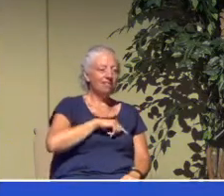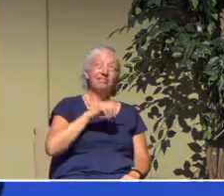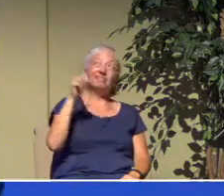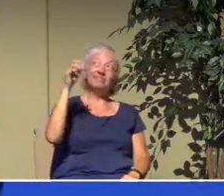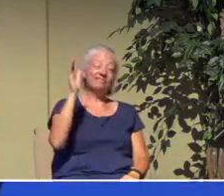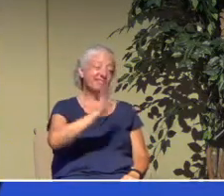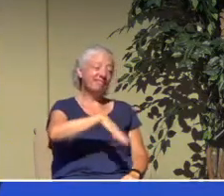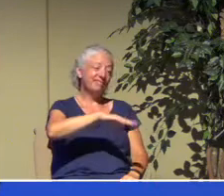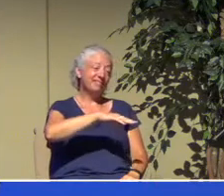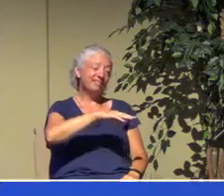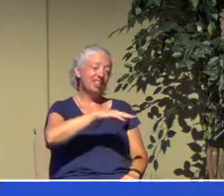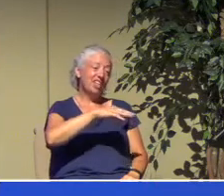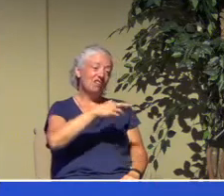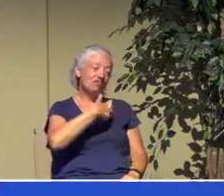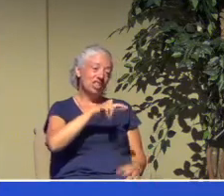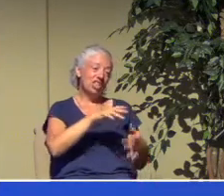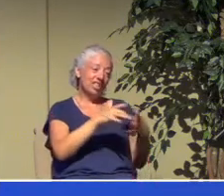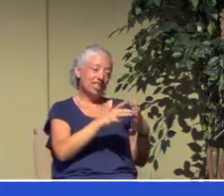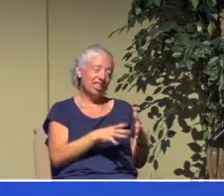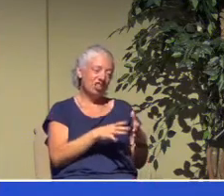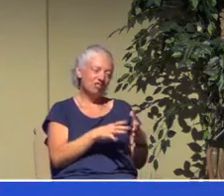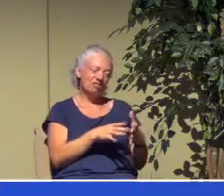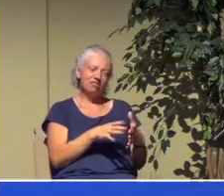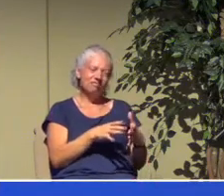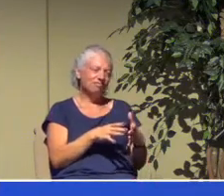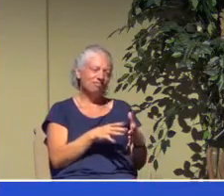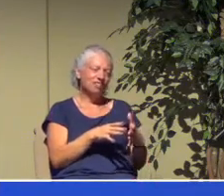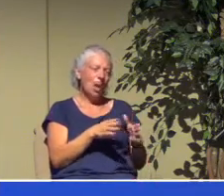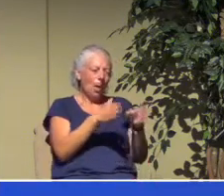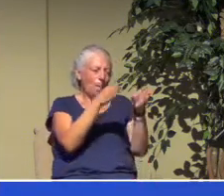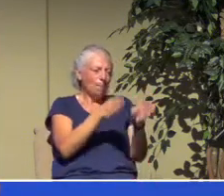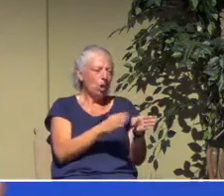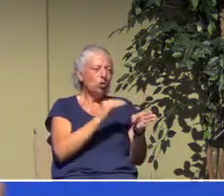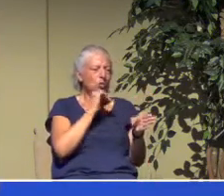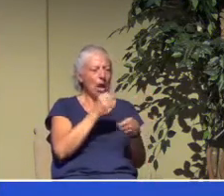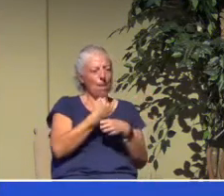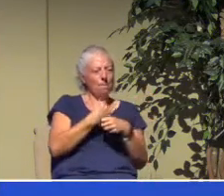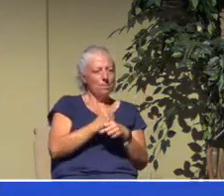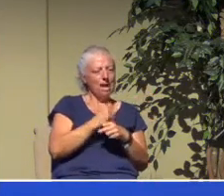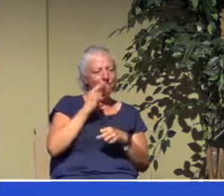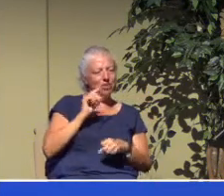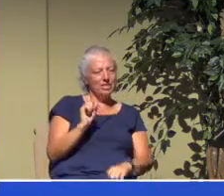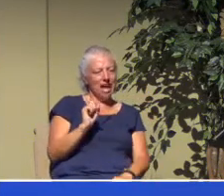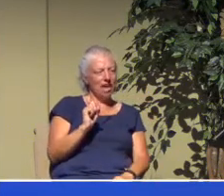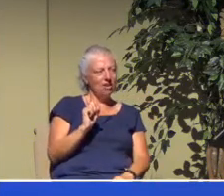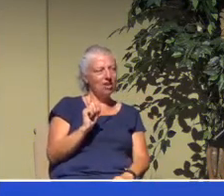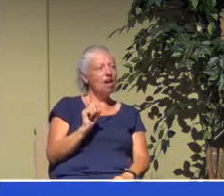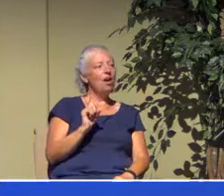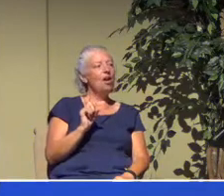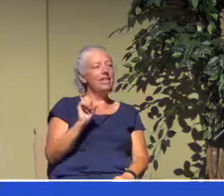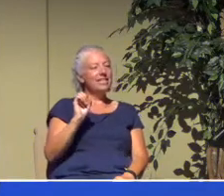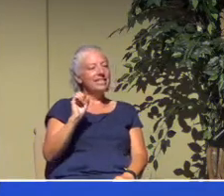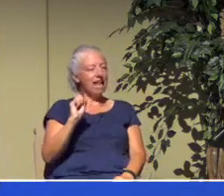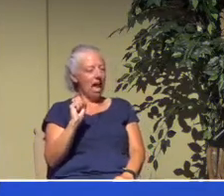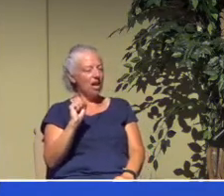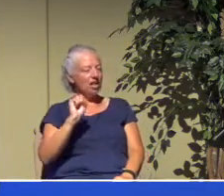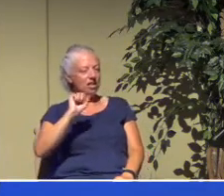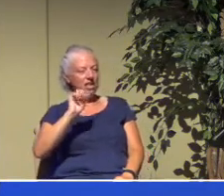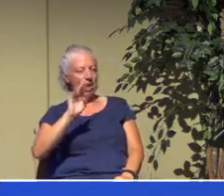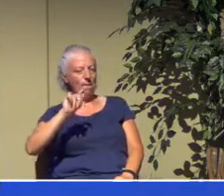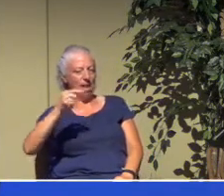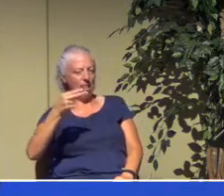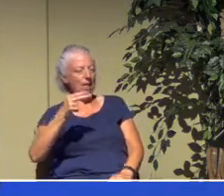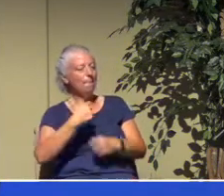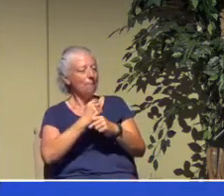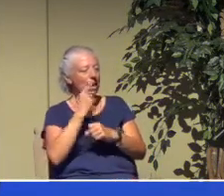Sabbath, God did not, man was not made for the Sabbath, but the Sabbath for man. And so I will give you